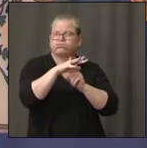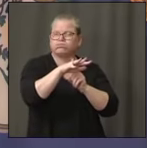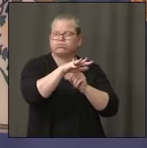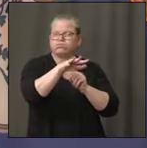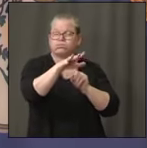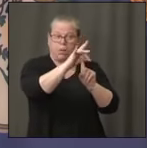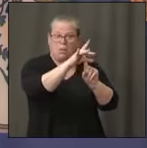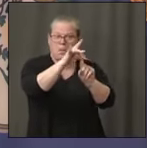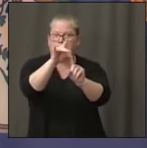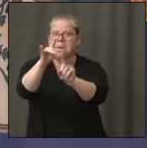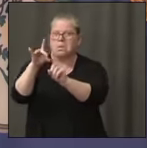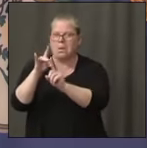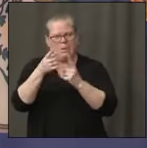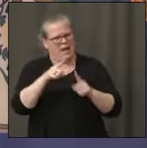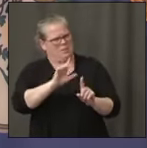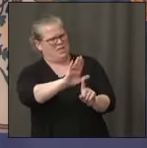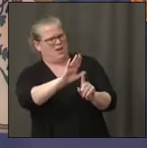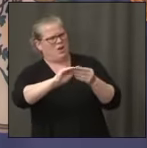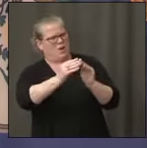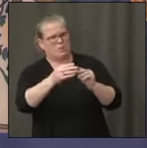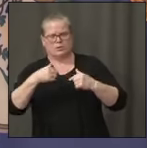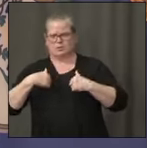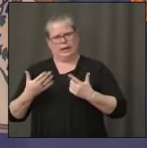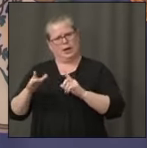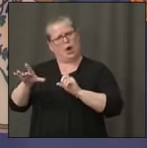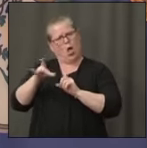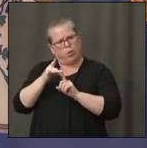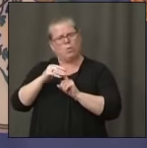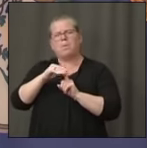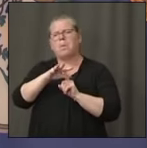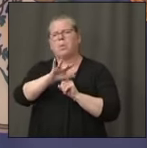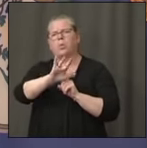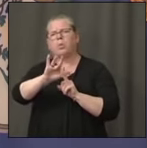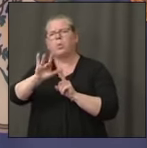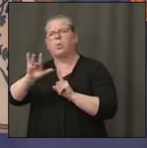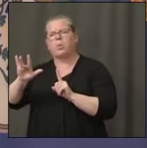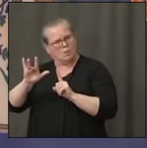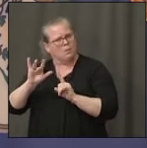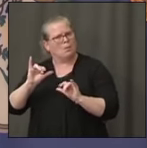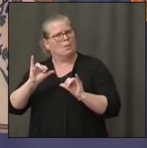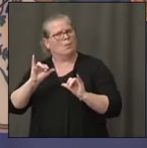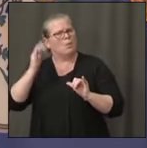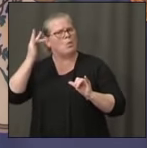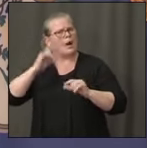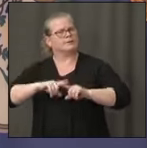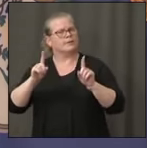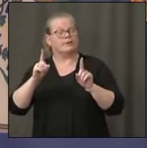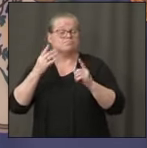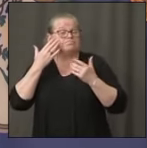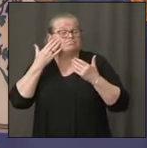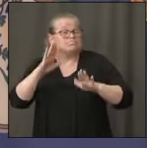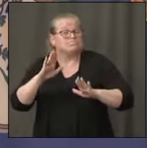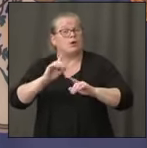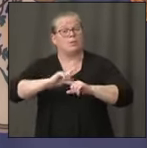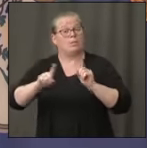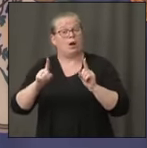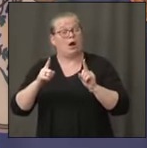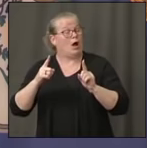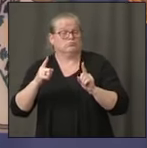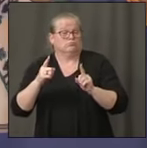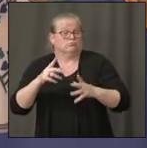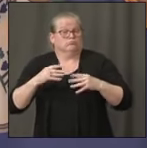that we think about very carefully when we talk about reopening, how fast we can reopen. And the fact that New York, New Jersey, and